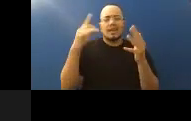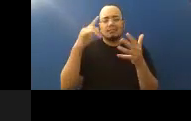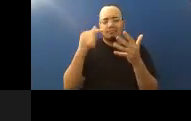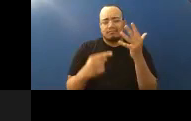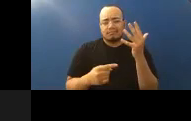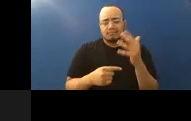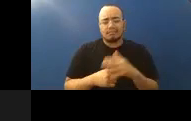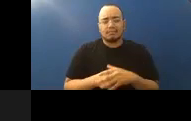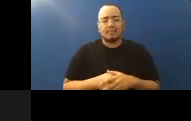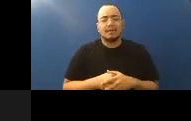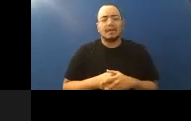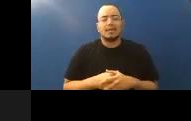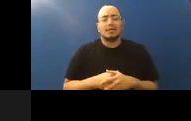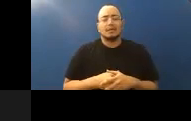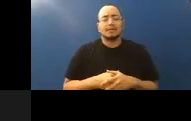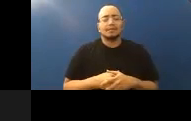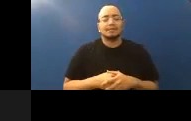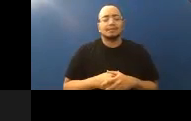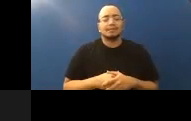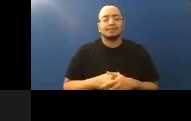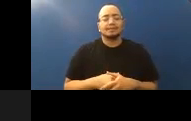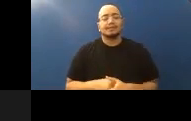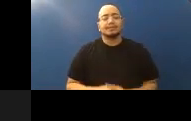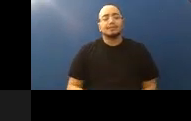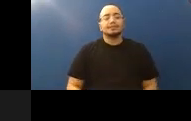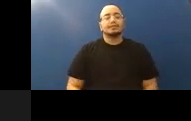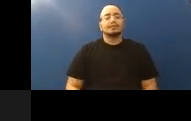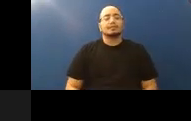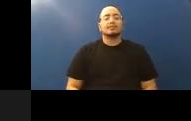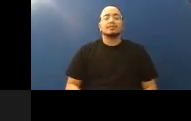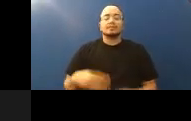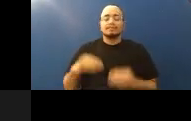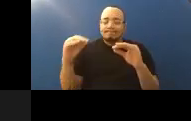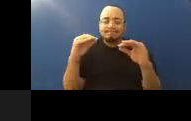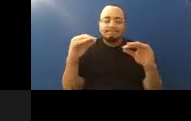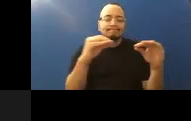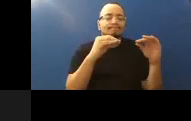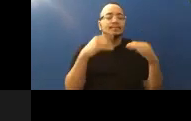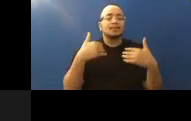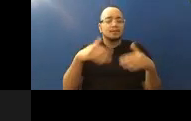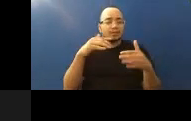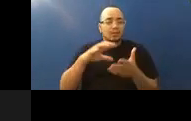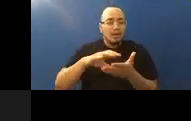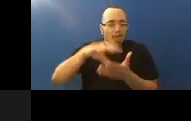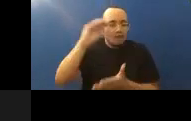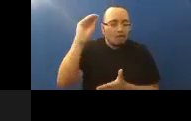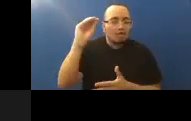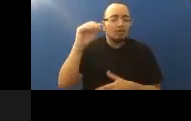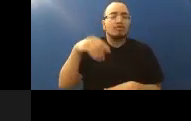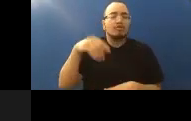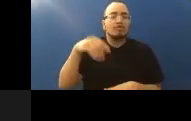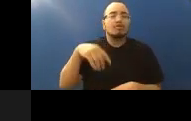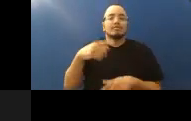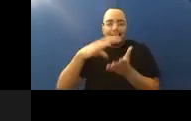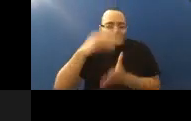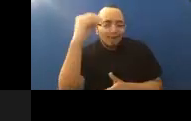talking to them and learning for myself to be the person that I needed when I was their age. And that's sort of the like the